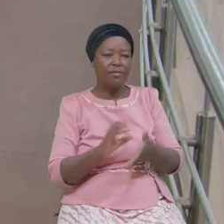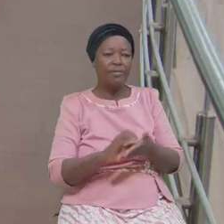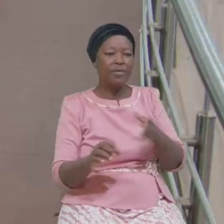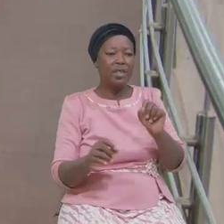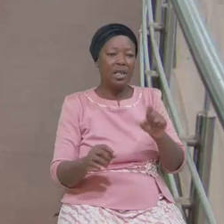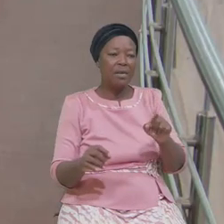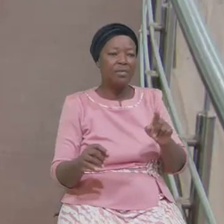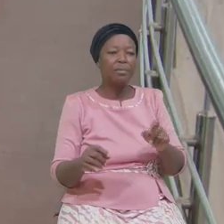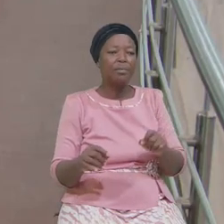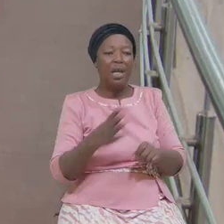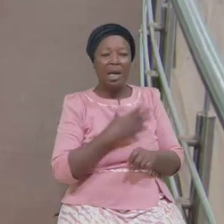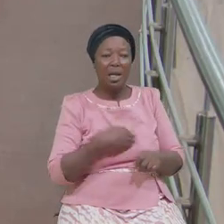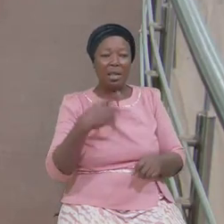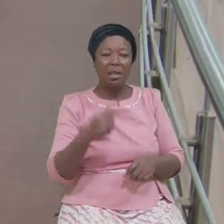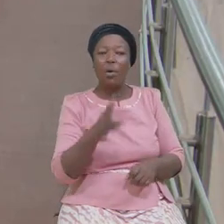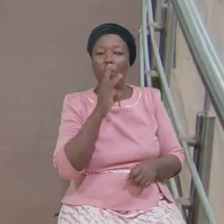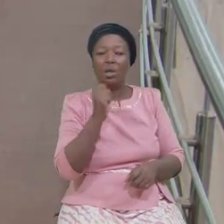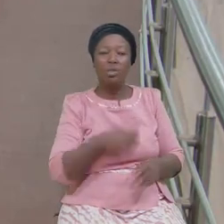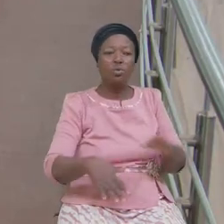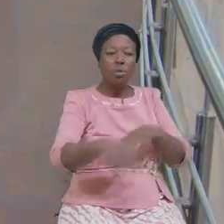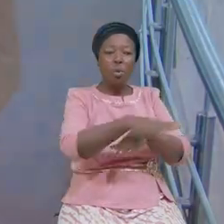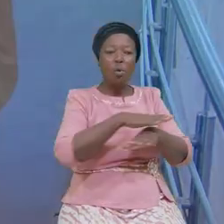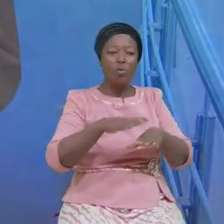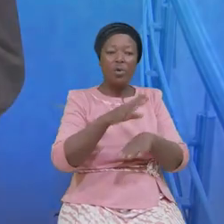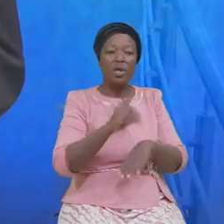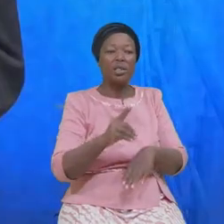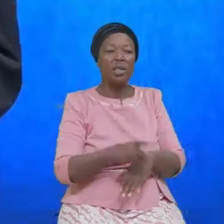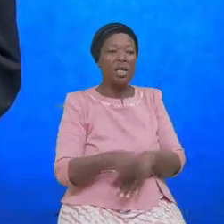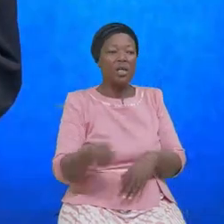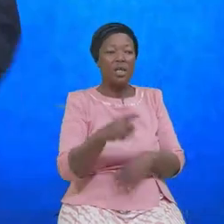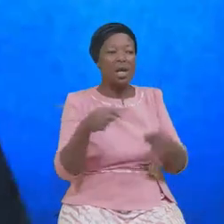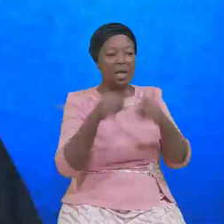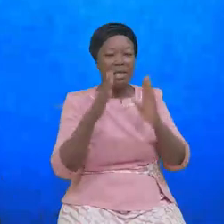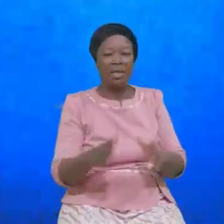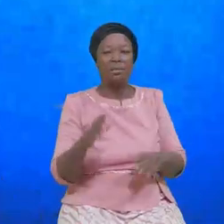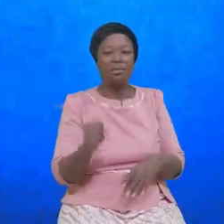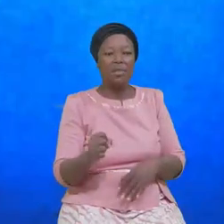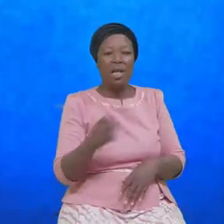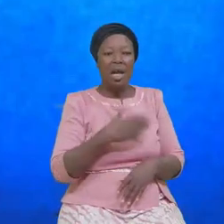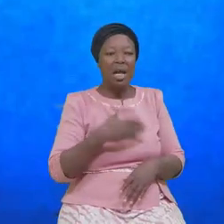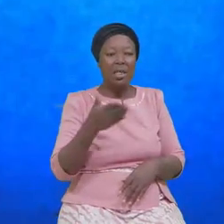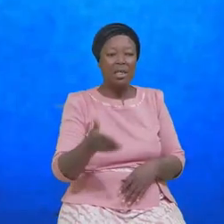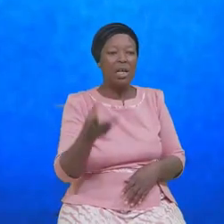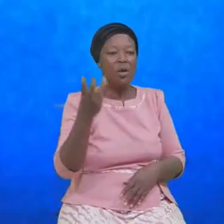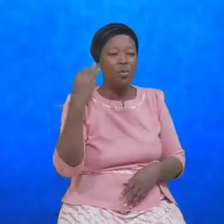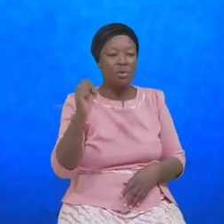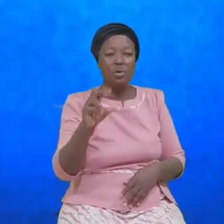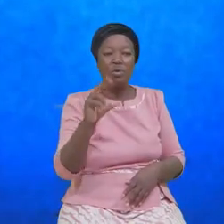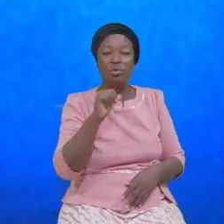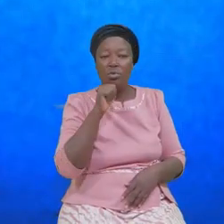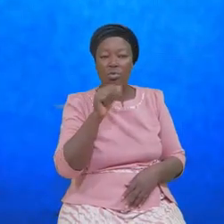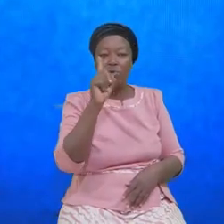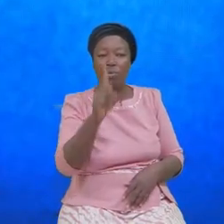verse 11 says, and the waters covered their enemies, and there was not one